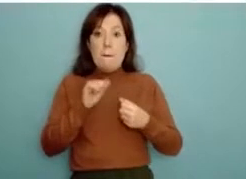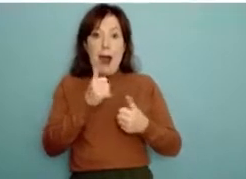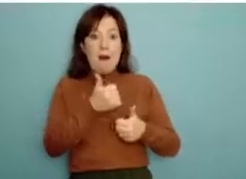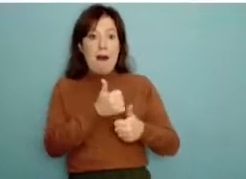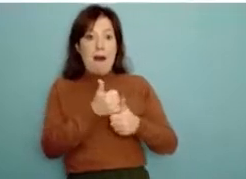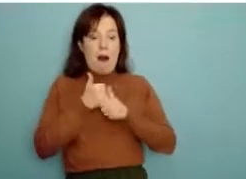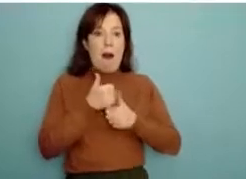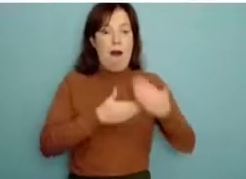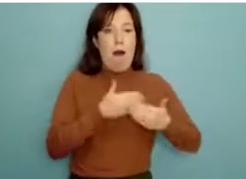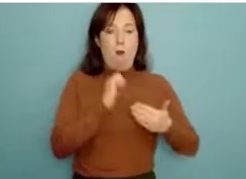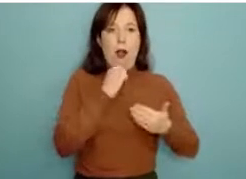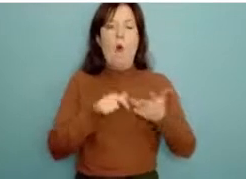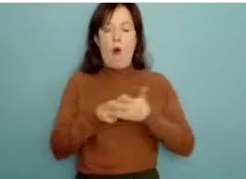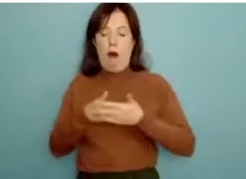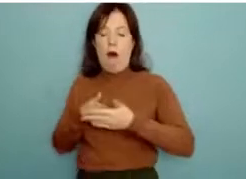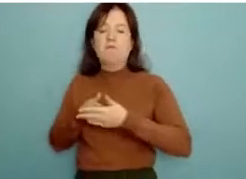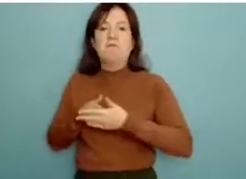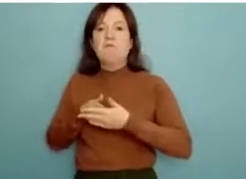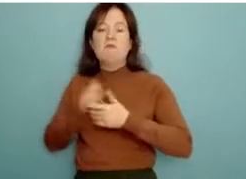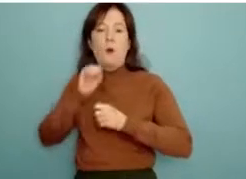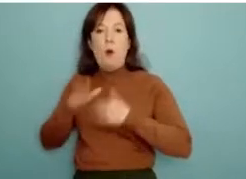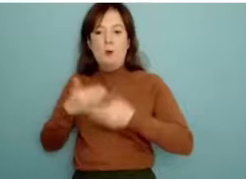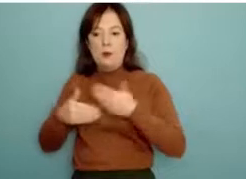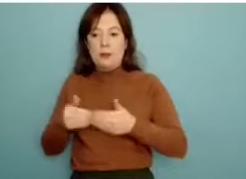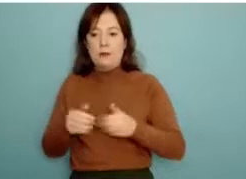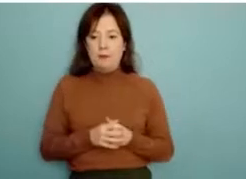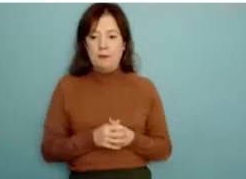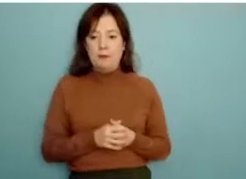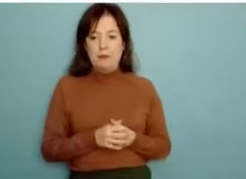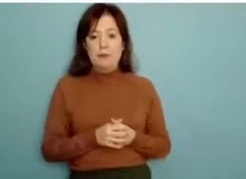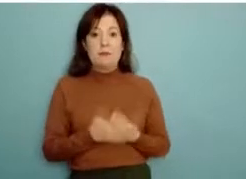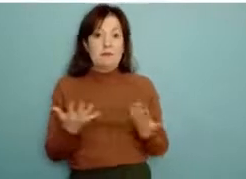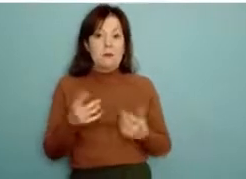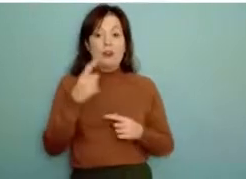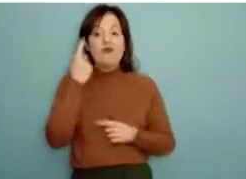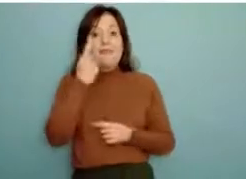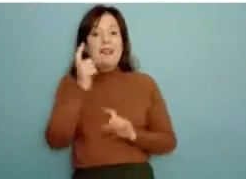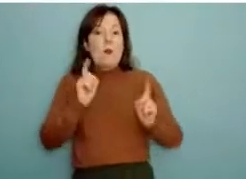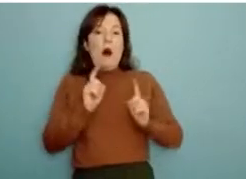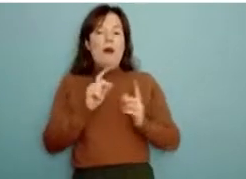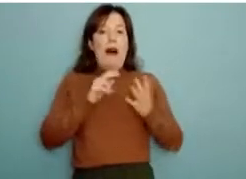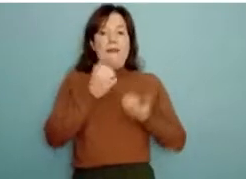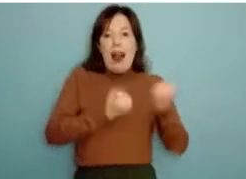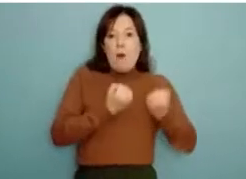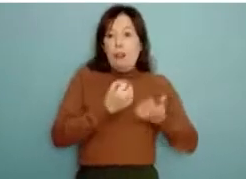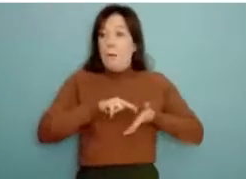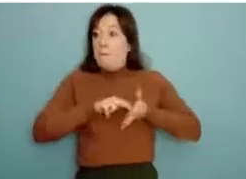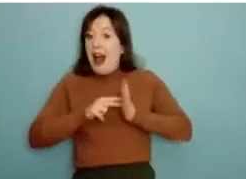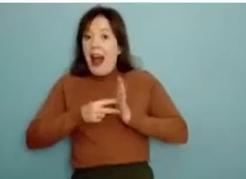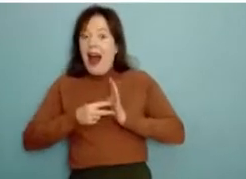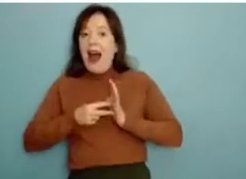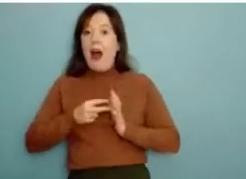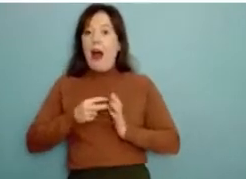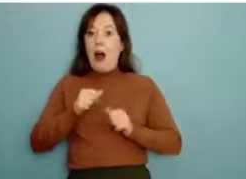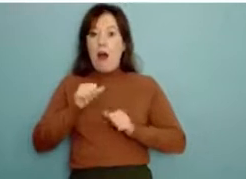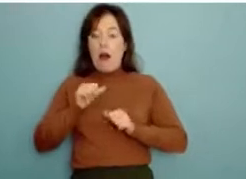behaviour. So reflective processes could include evaluations, making plans, automatic processes involving